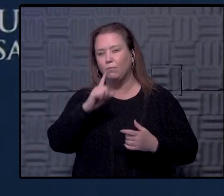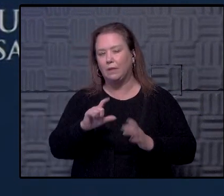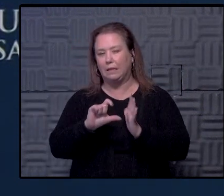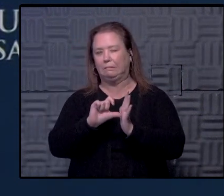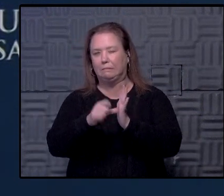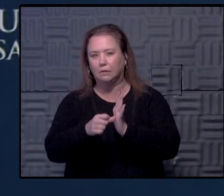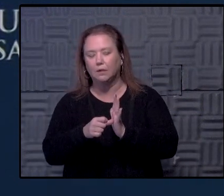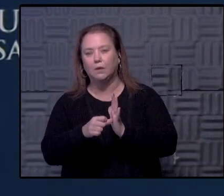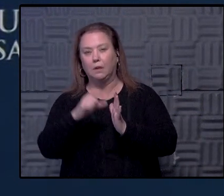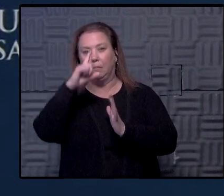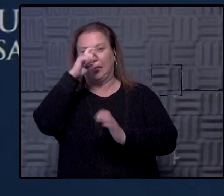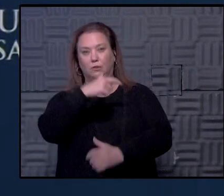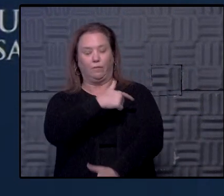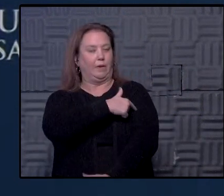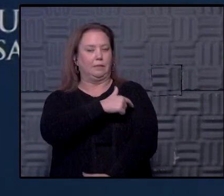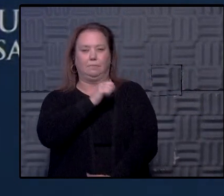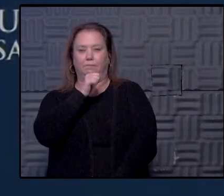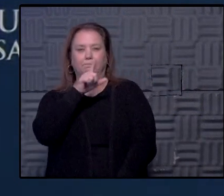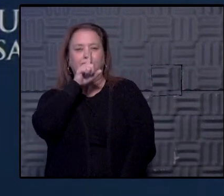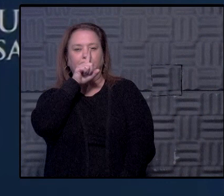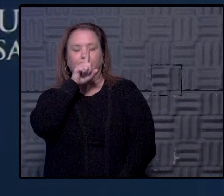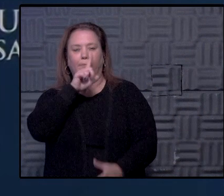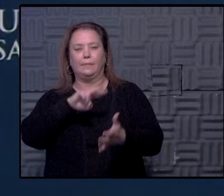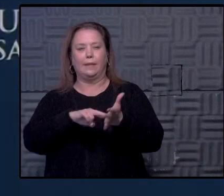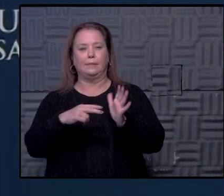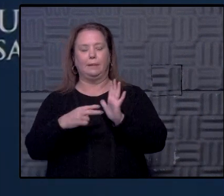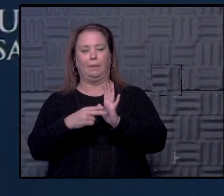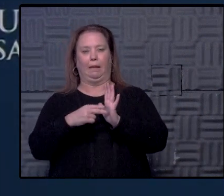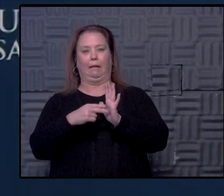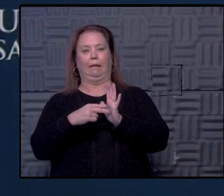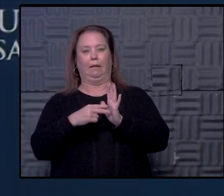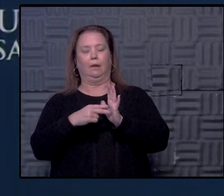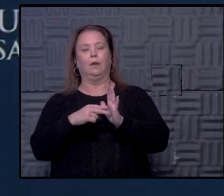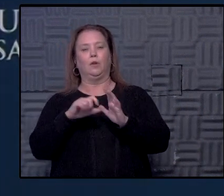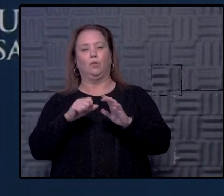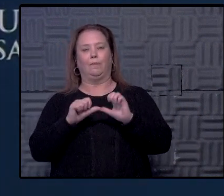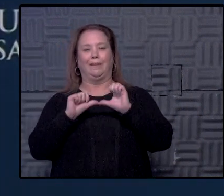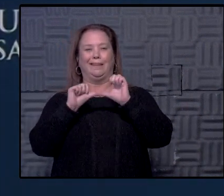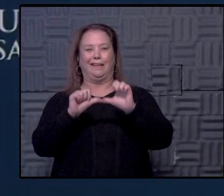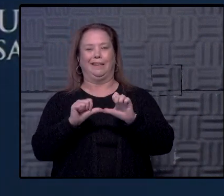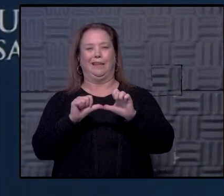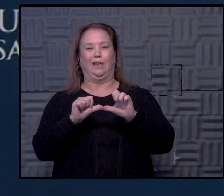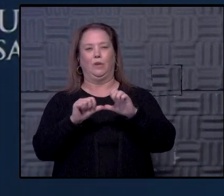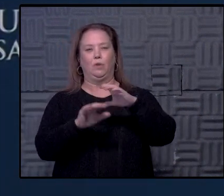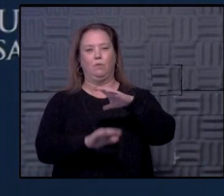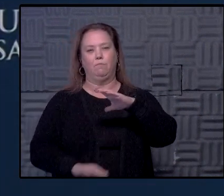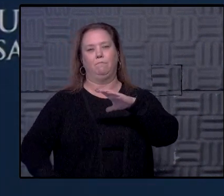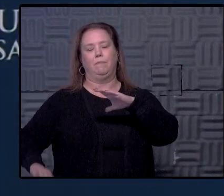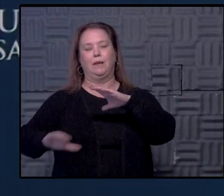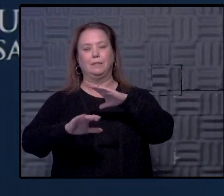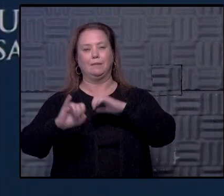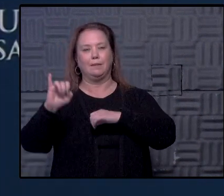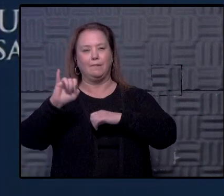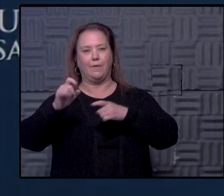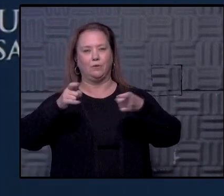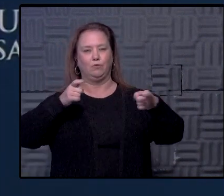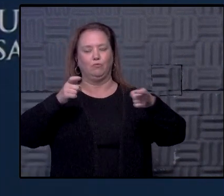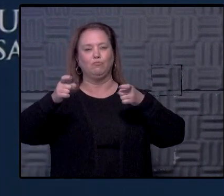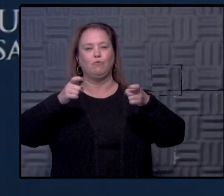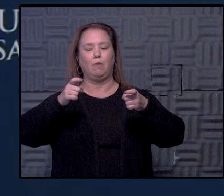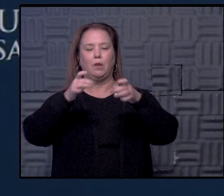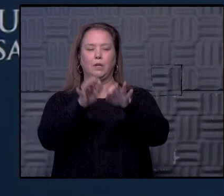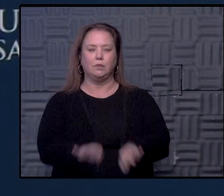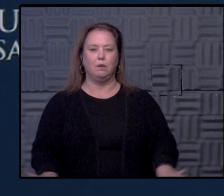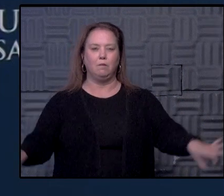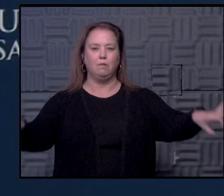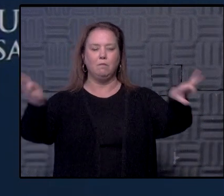the importance that just because you're vaccinated, it doesn't mean that you can't, that you still have to continue the basic infection prevention and control measures. Like, it's still critical